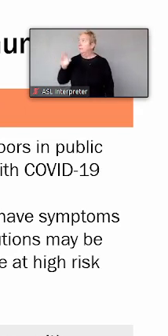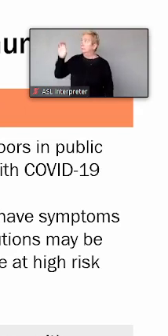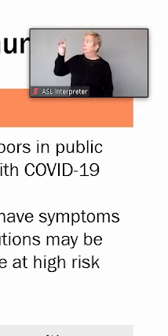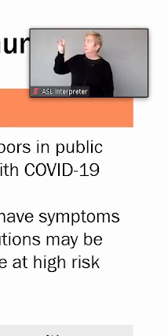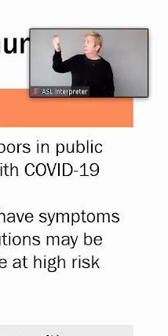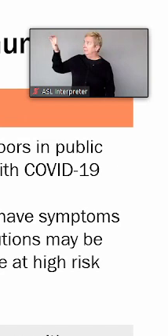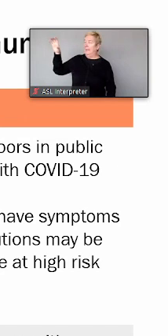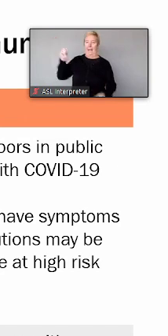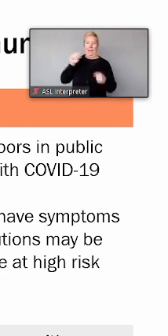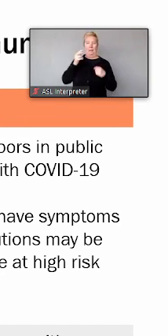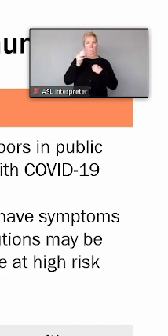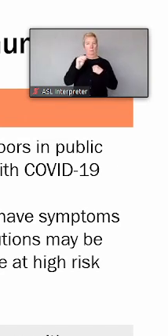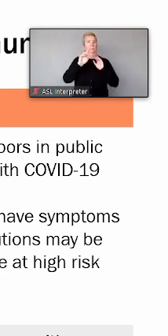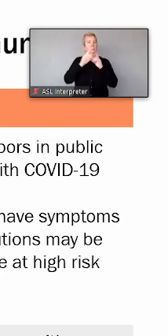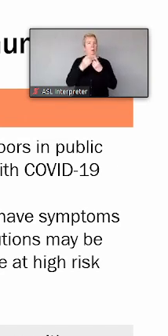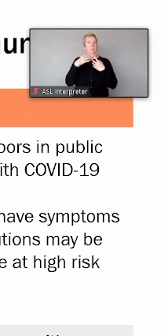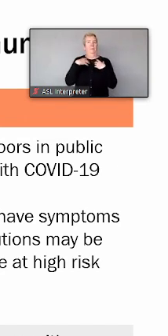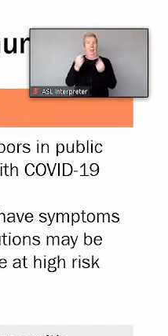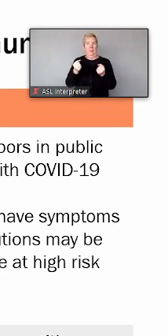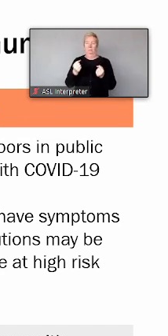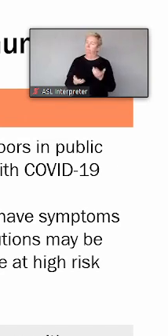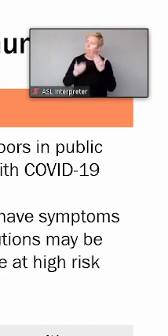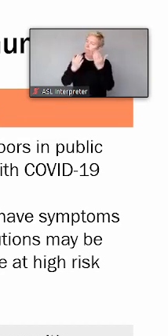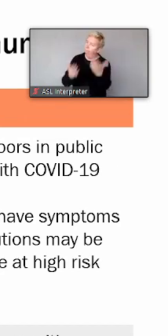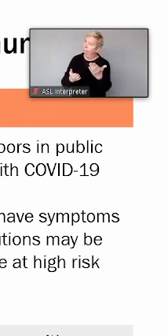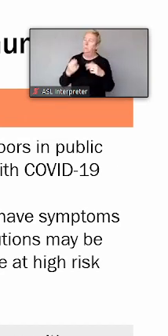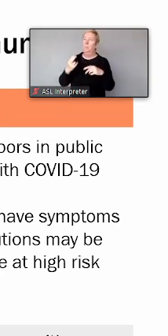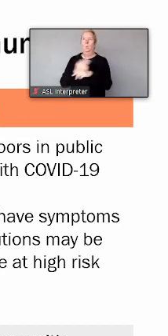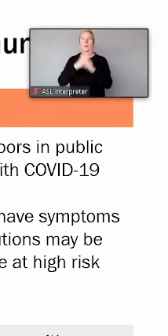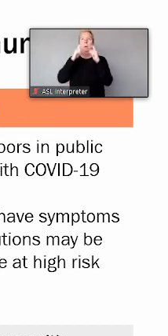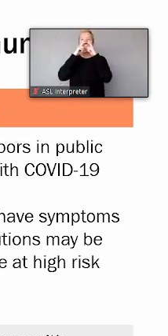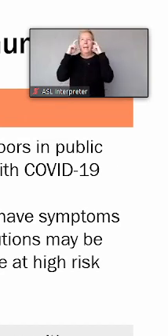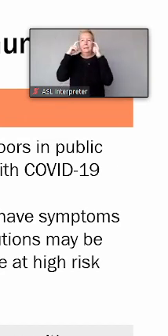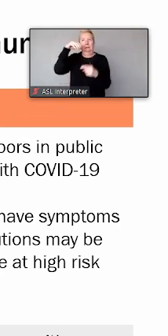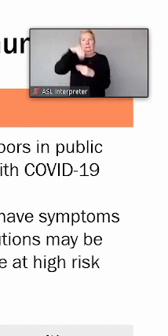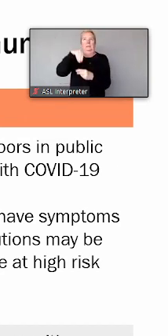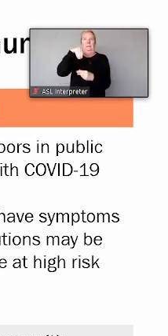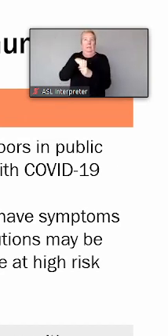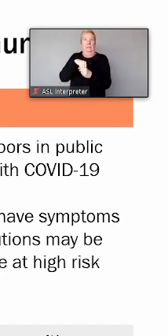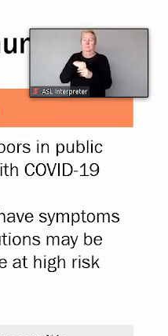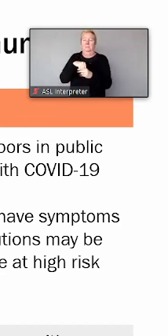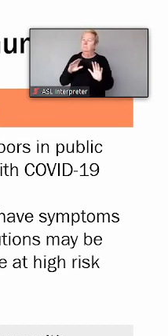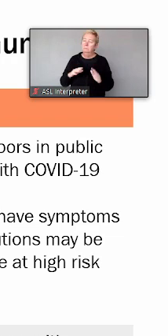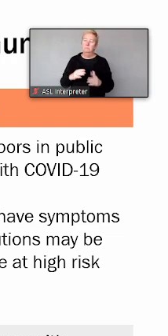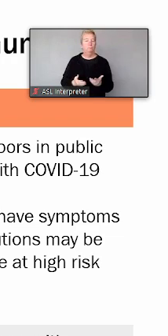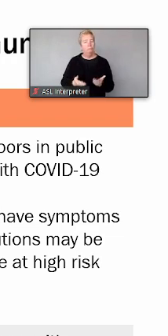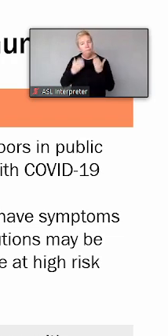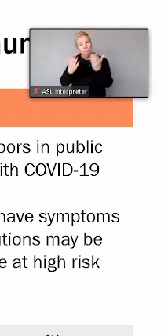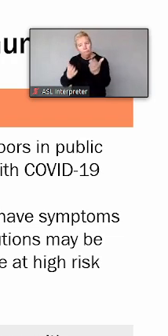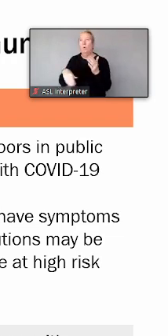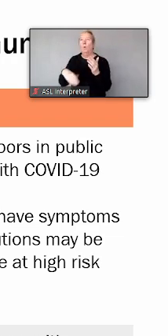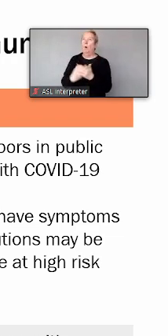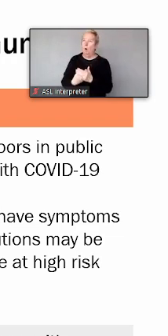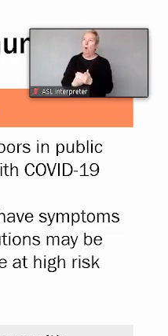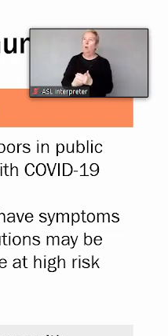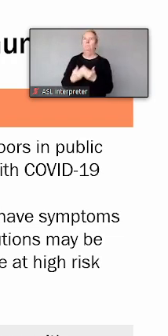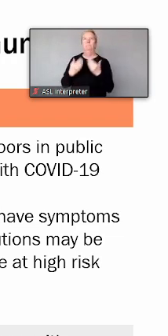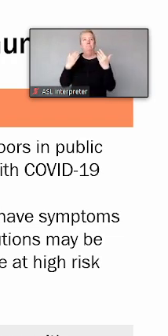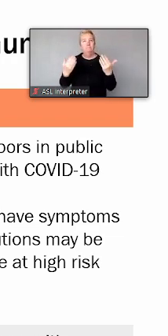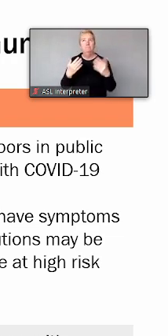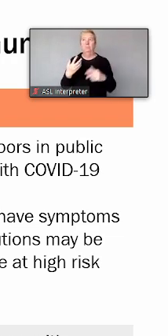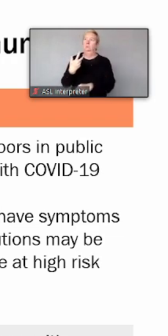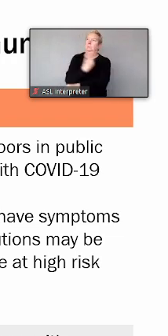in New Mexico recommend that we're wearing a mask indoors in public, recommending that everyone stay up to date with primary